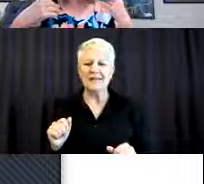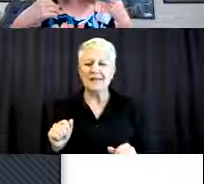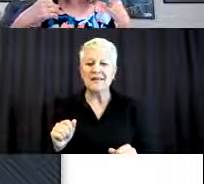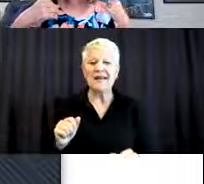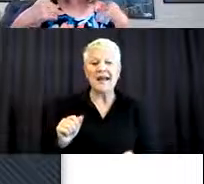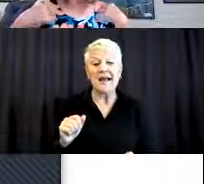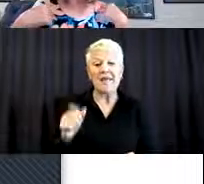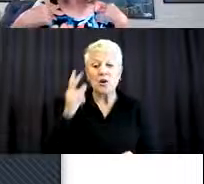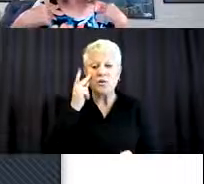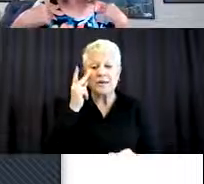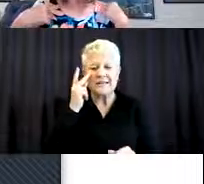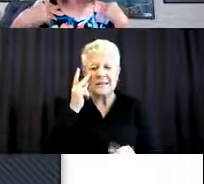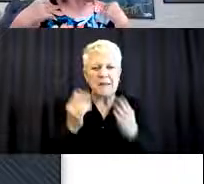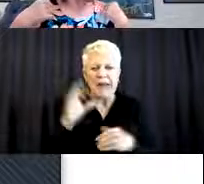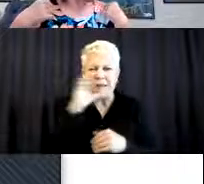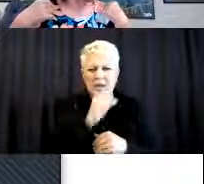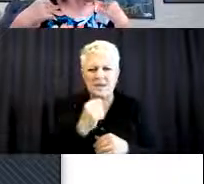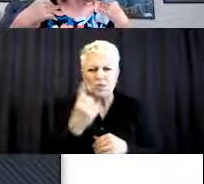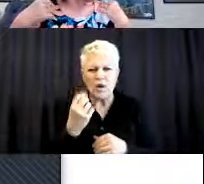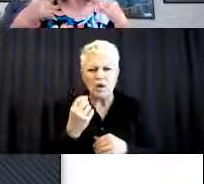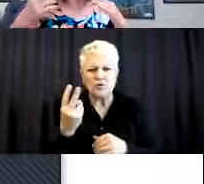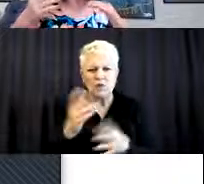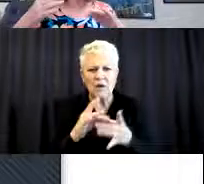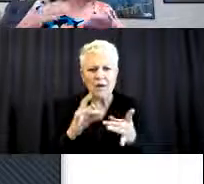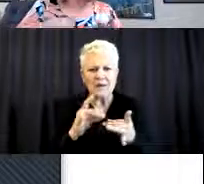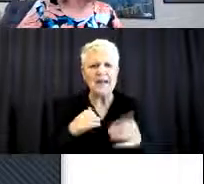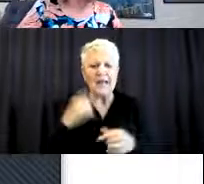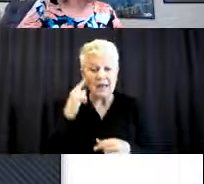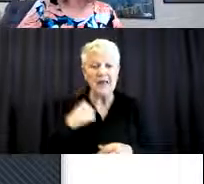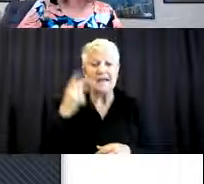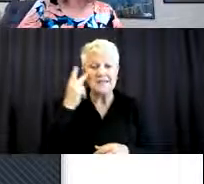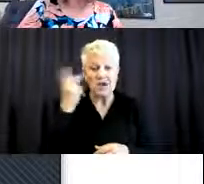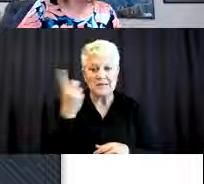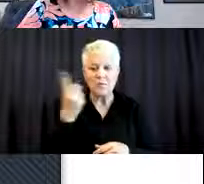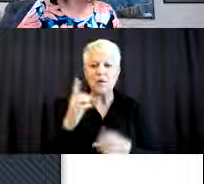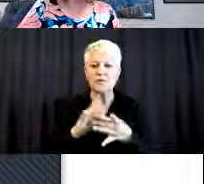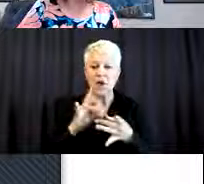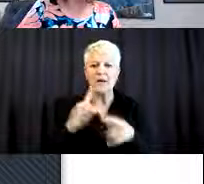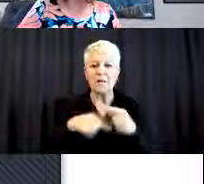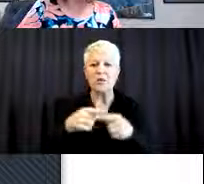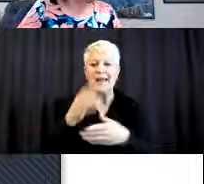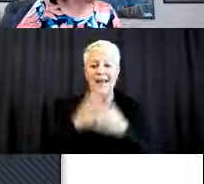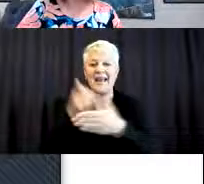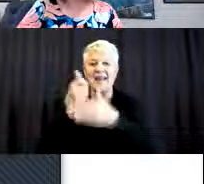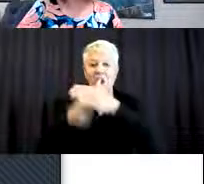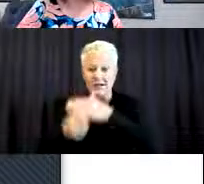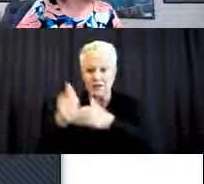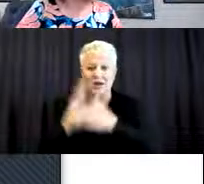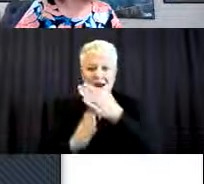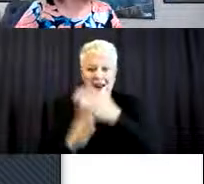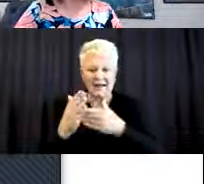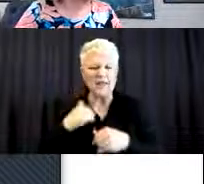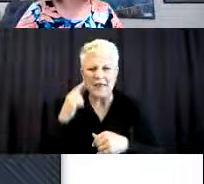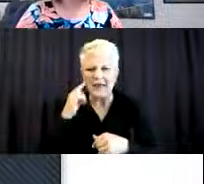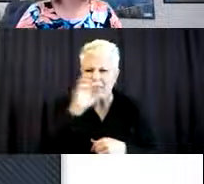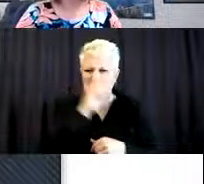Kristen, maybe I think I missed one or two of those. I think I did see somebody talking about hand under hand. I think I